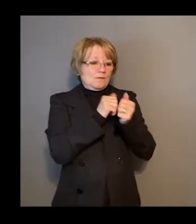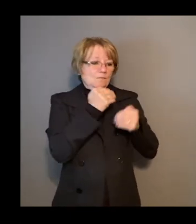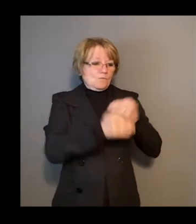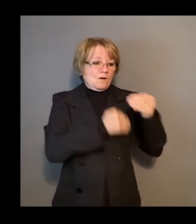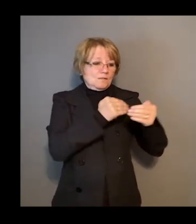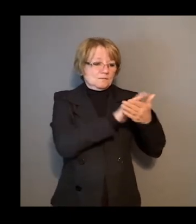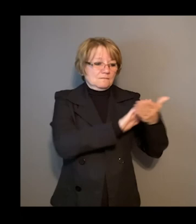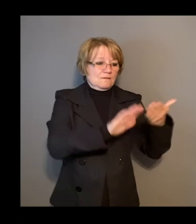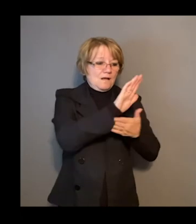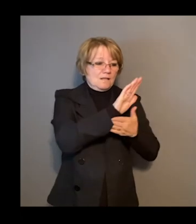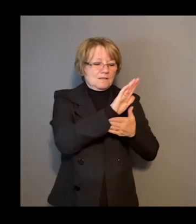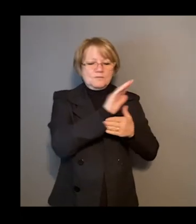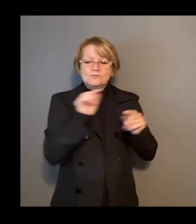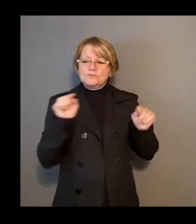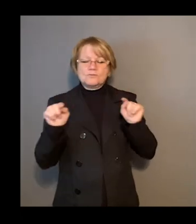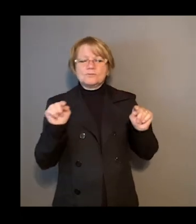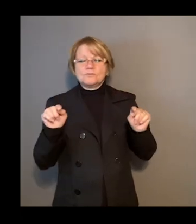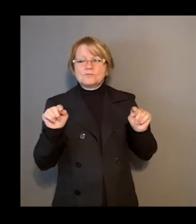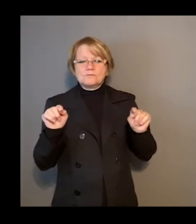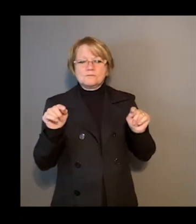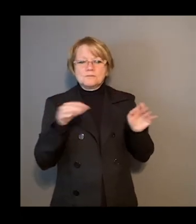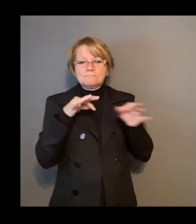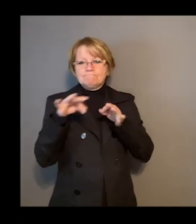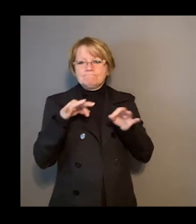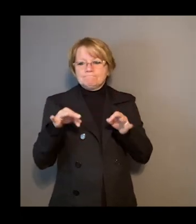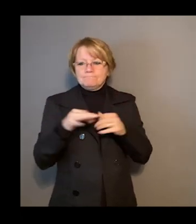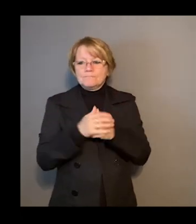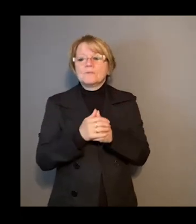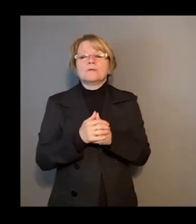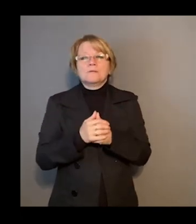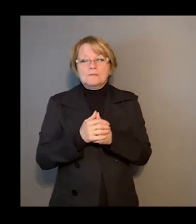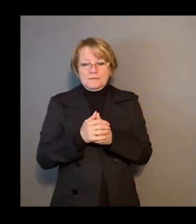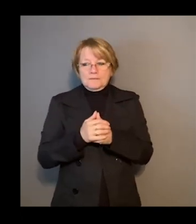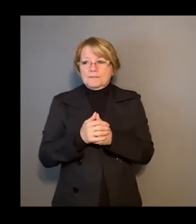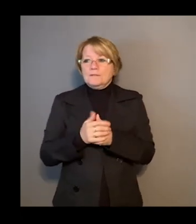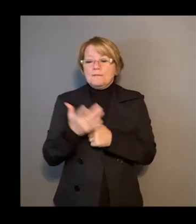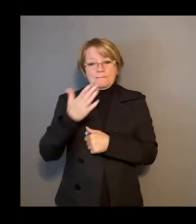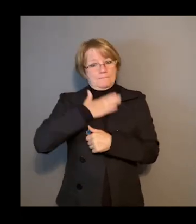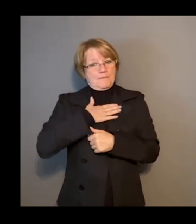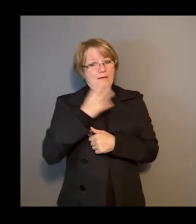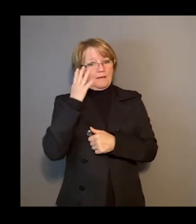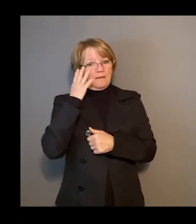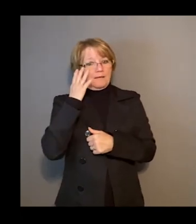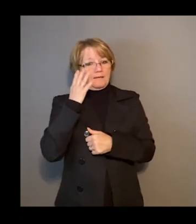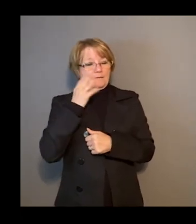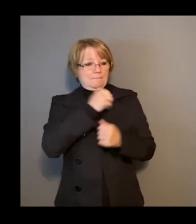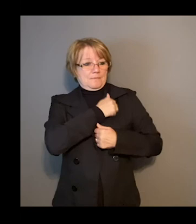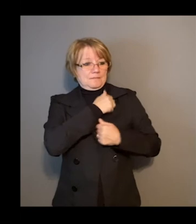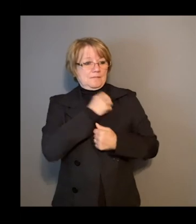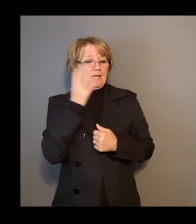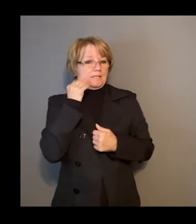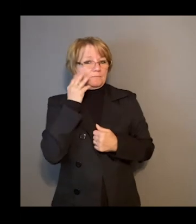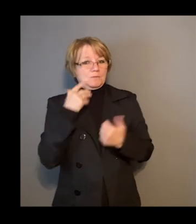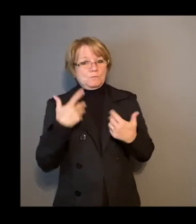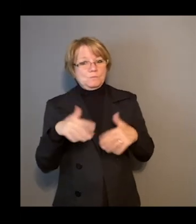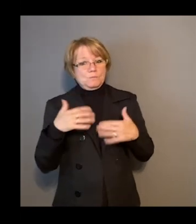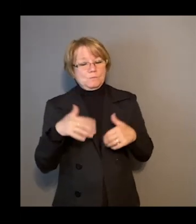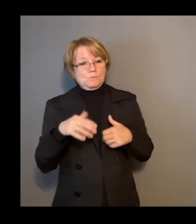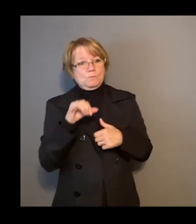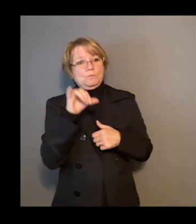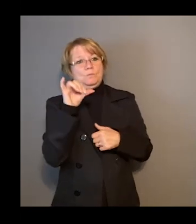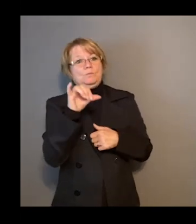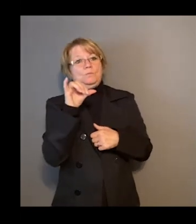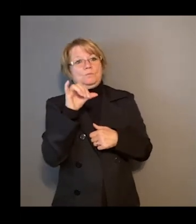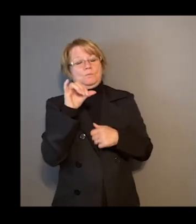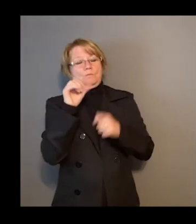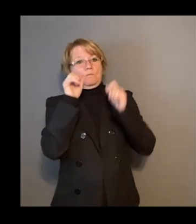So my experience in the military, it definitely was an eye-opener, just being like how